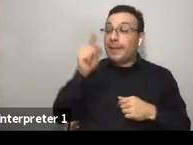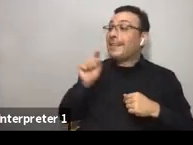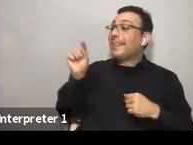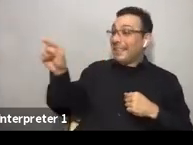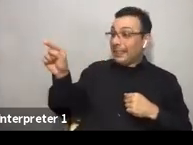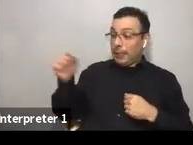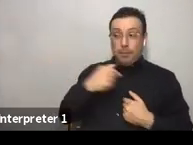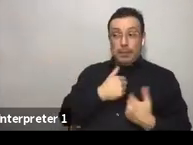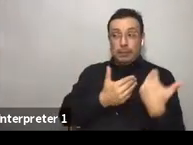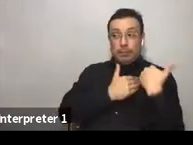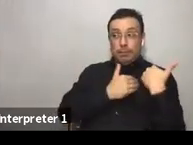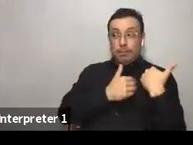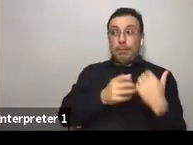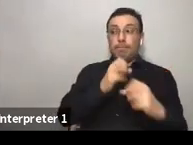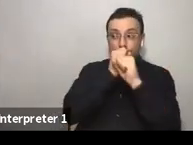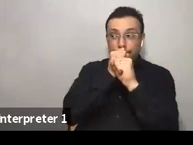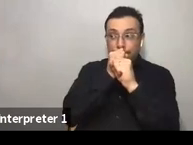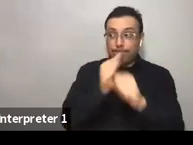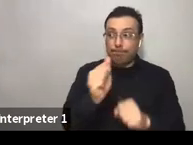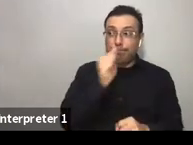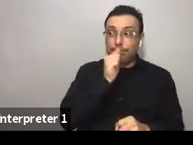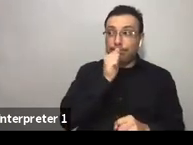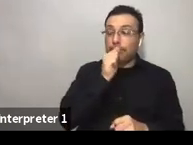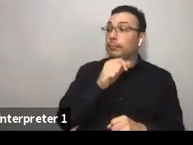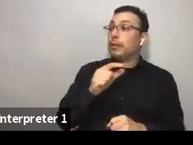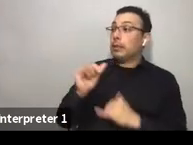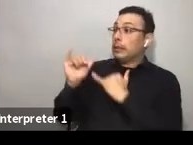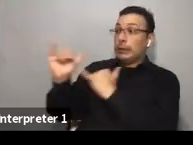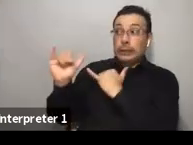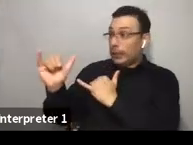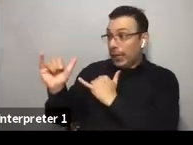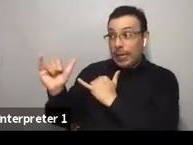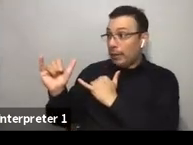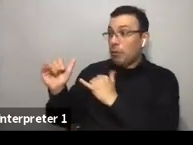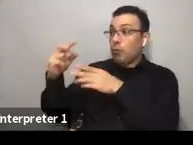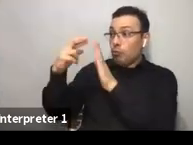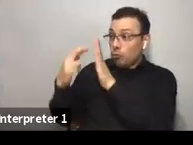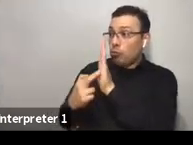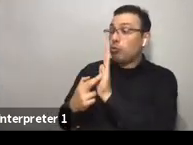do, along with the same exceptions to those obligations, you need a release.